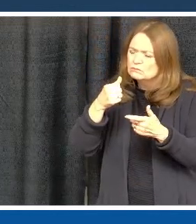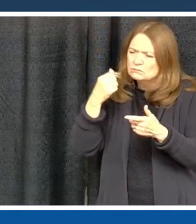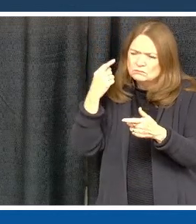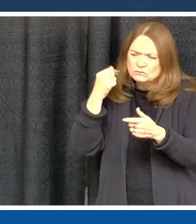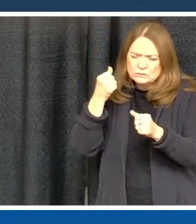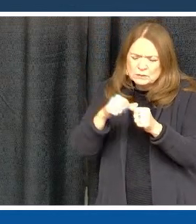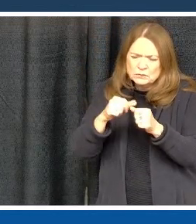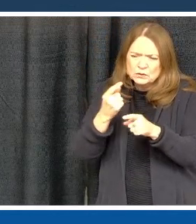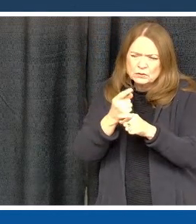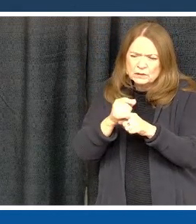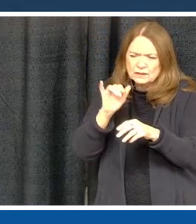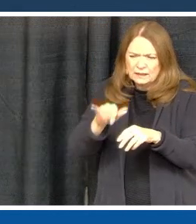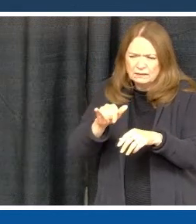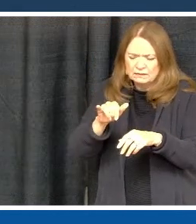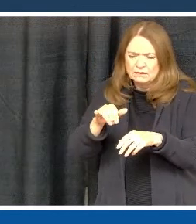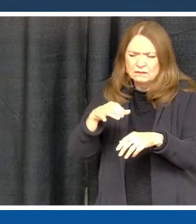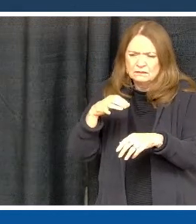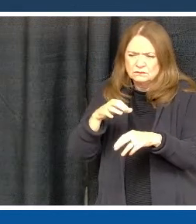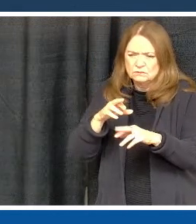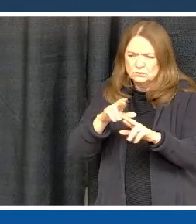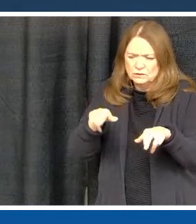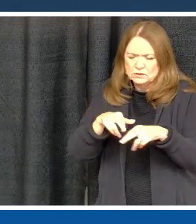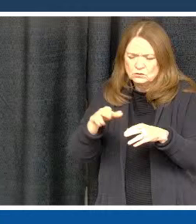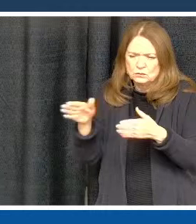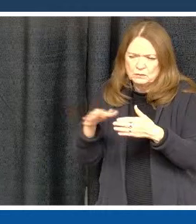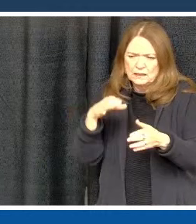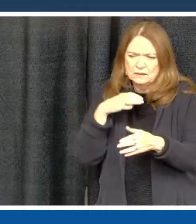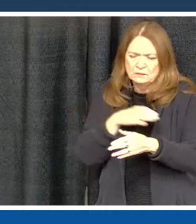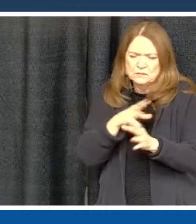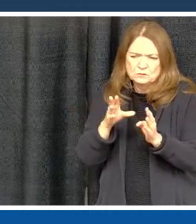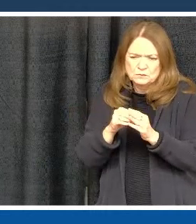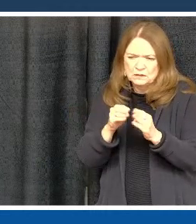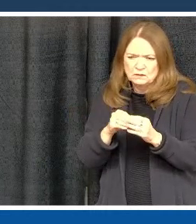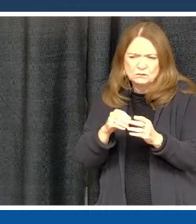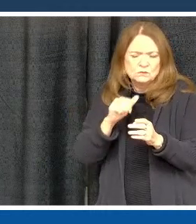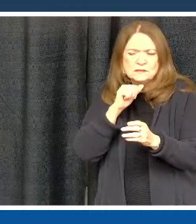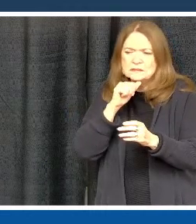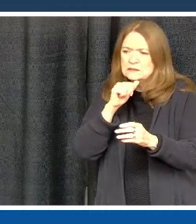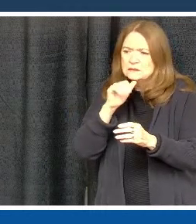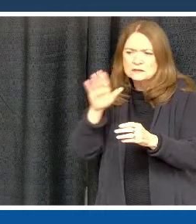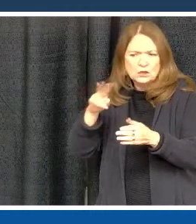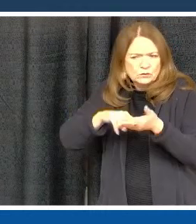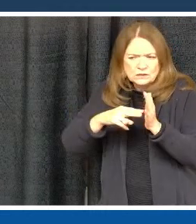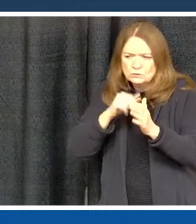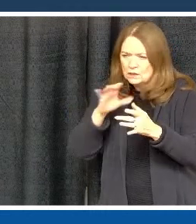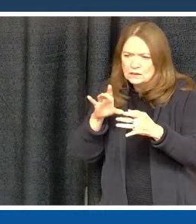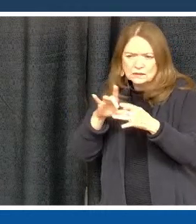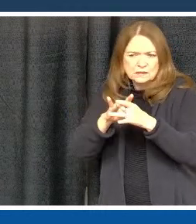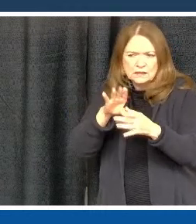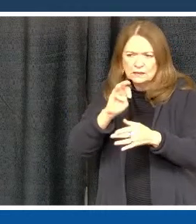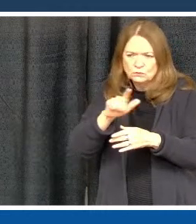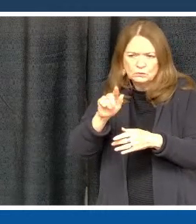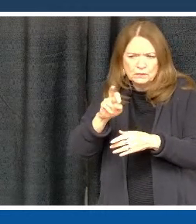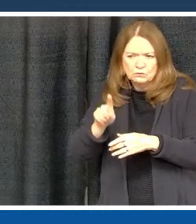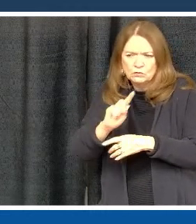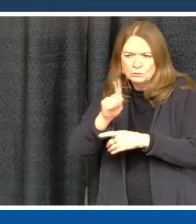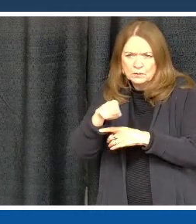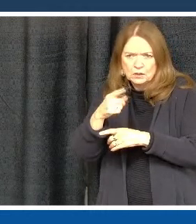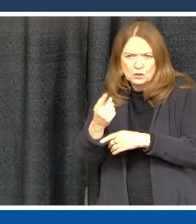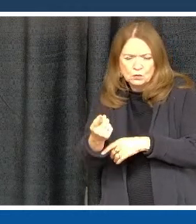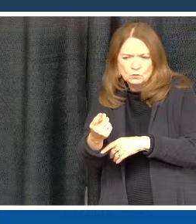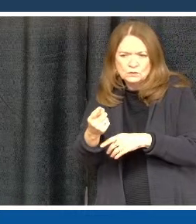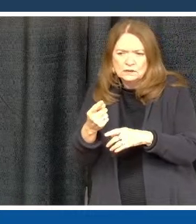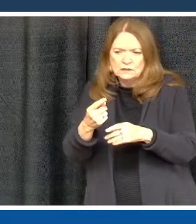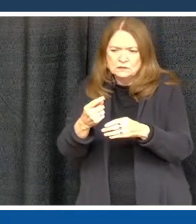Commission meeting that their intent is to not connect with Bell Road, that they would rather only stub it rather